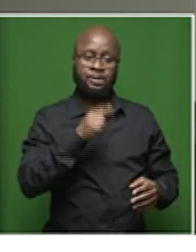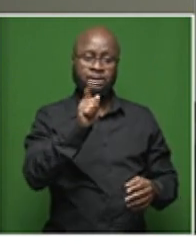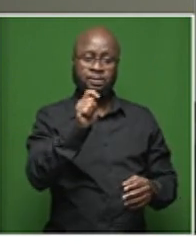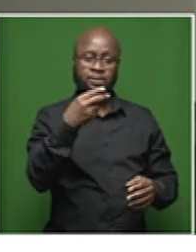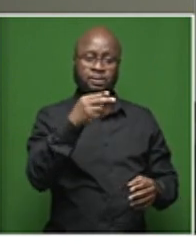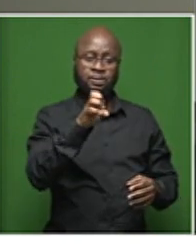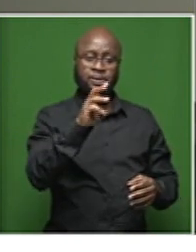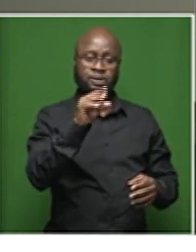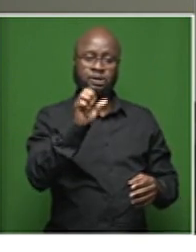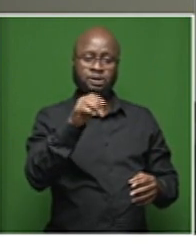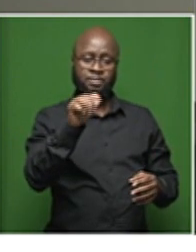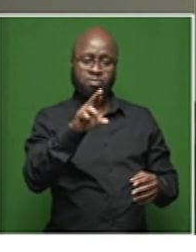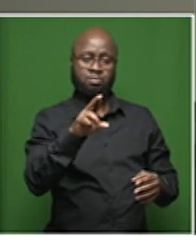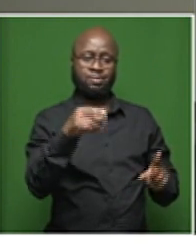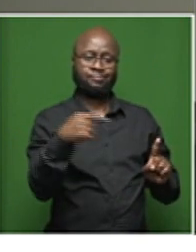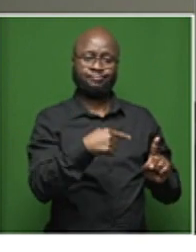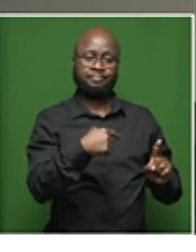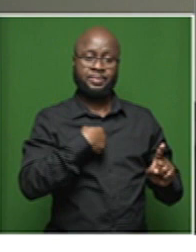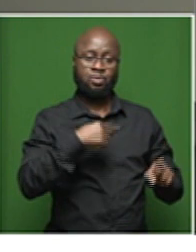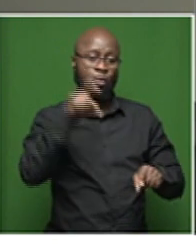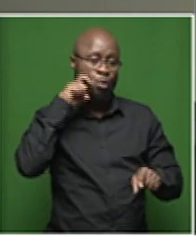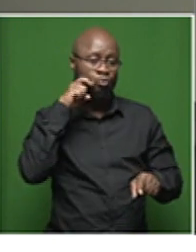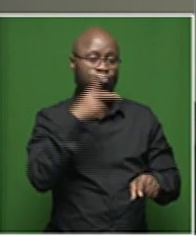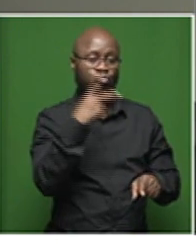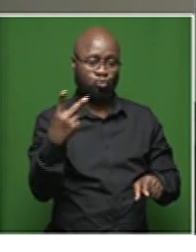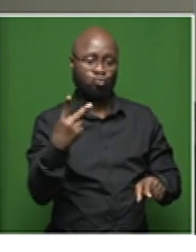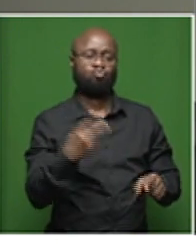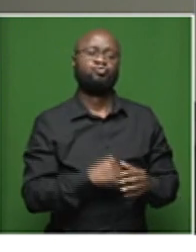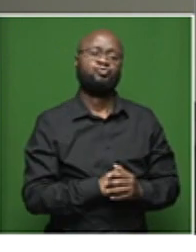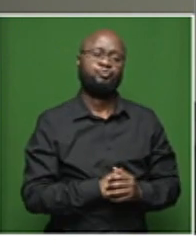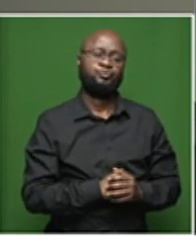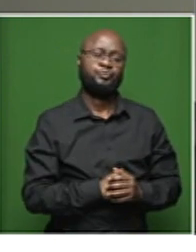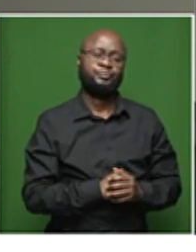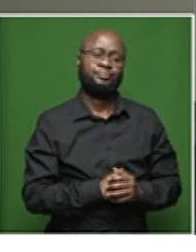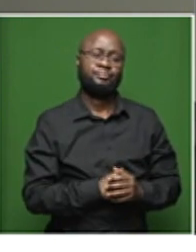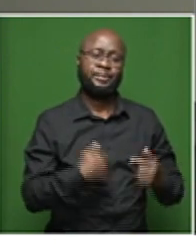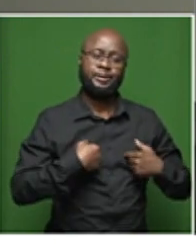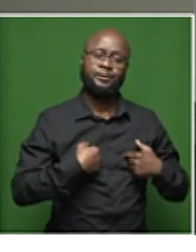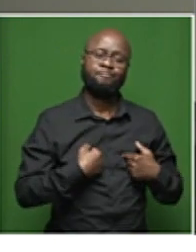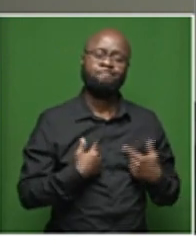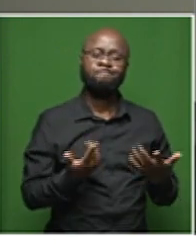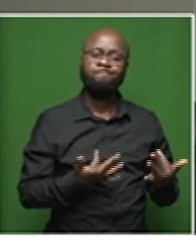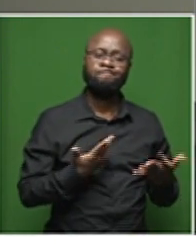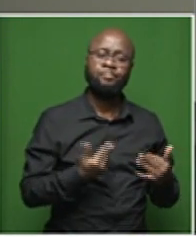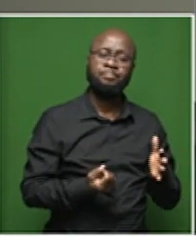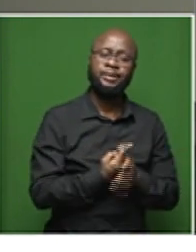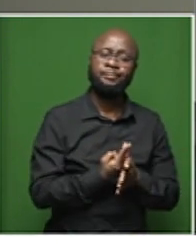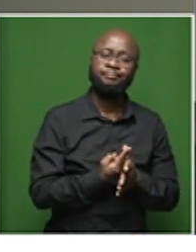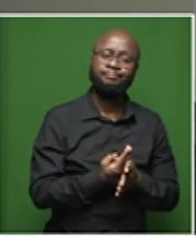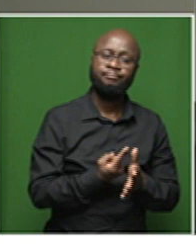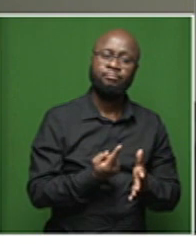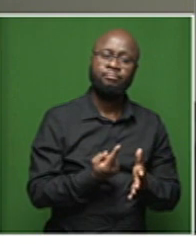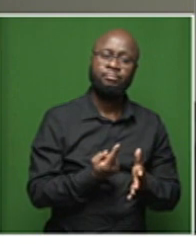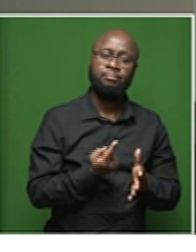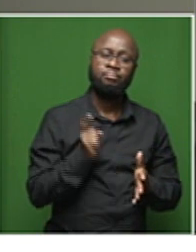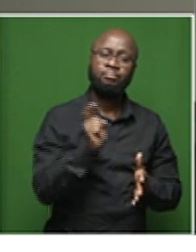from Van der Beel, and I am 22 years of old. With me, what happened? I used to come here